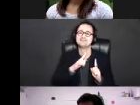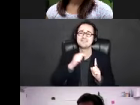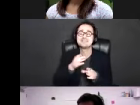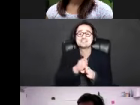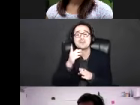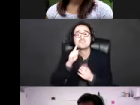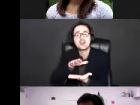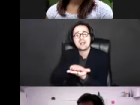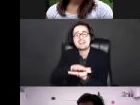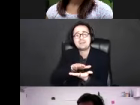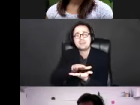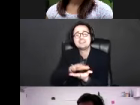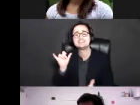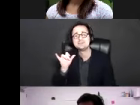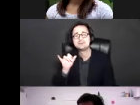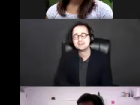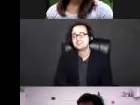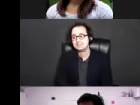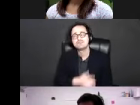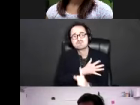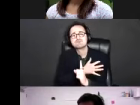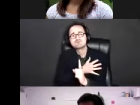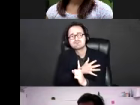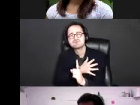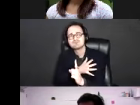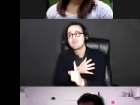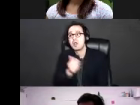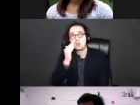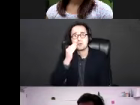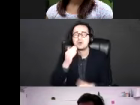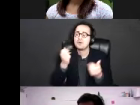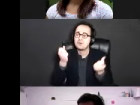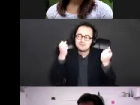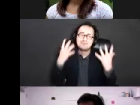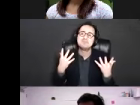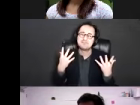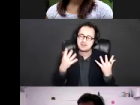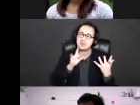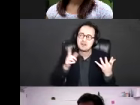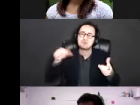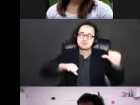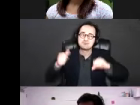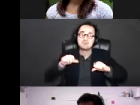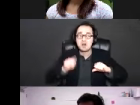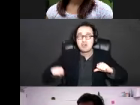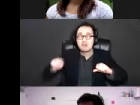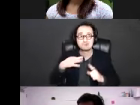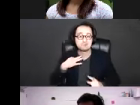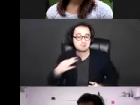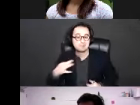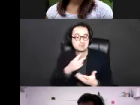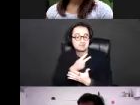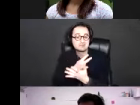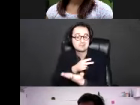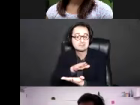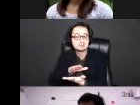academia. And, along this path, there are so many moments of rejection. So for those of you applying to grad school, it is true.